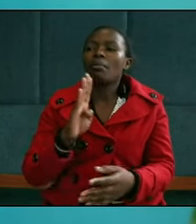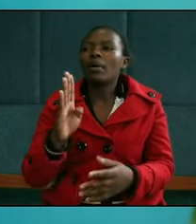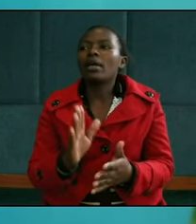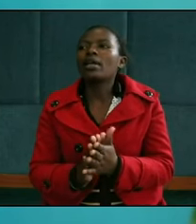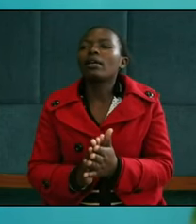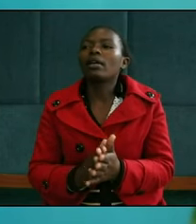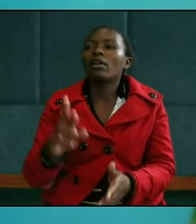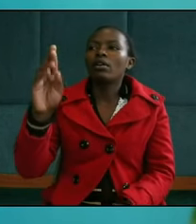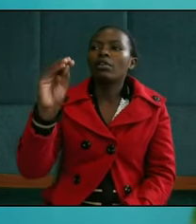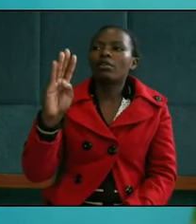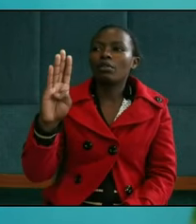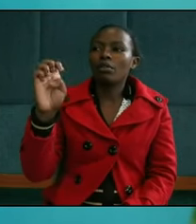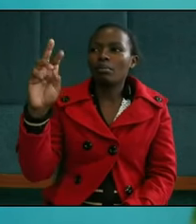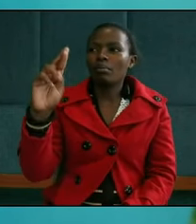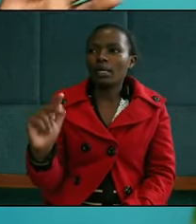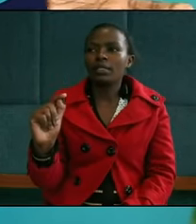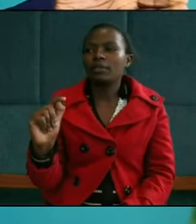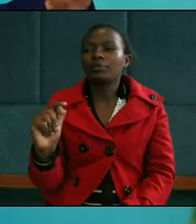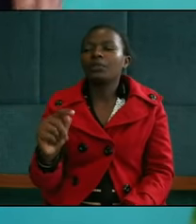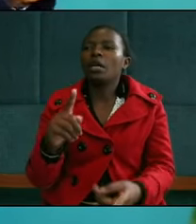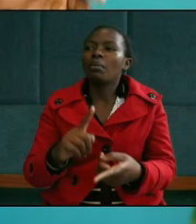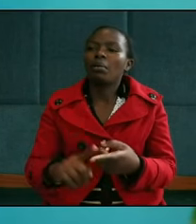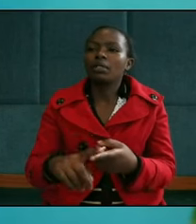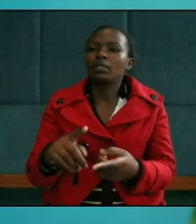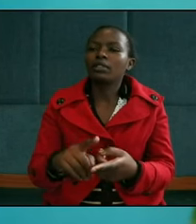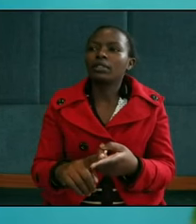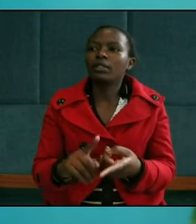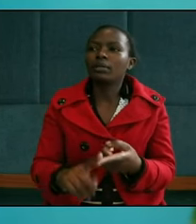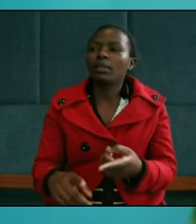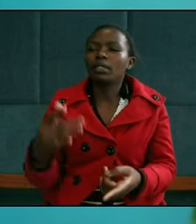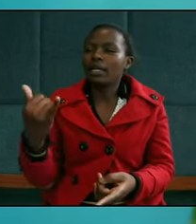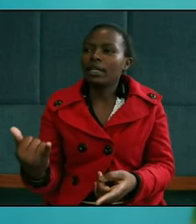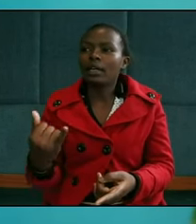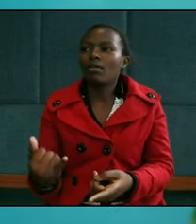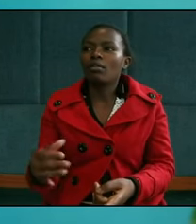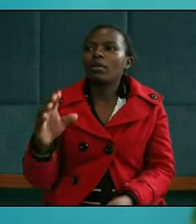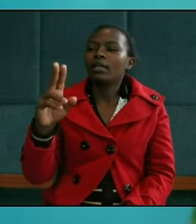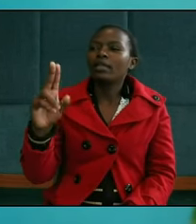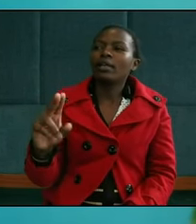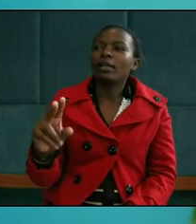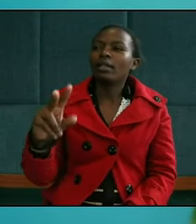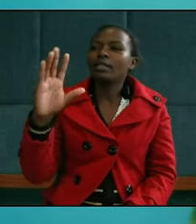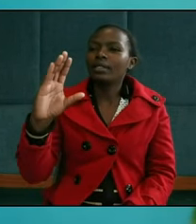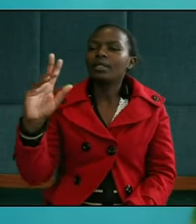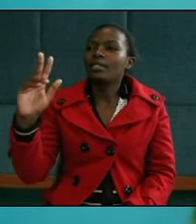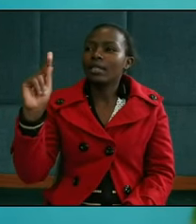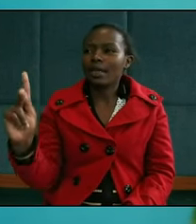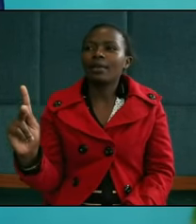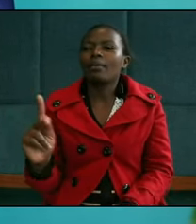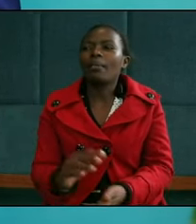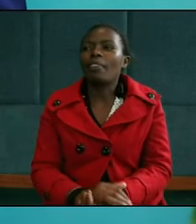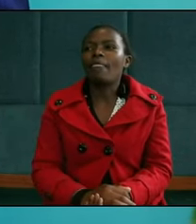Wieland, by then the president of Central Kenya Field, which is now Central Kenya Conference, which was organized in